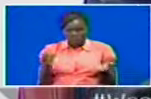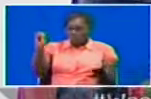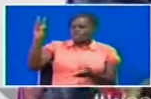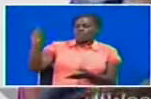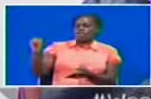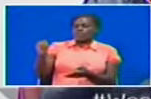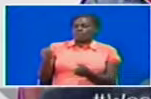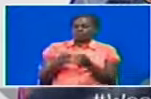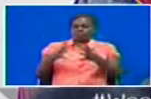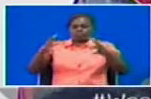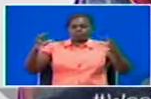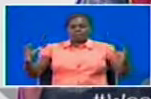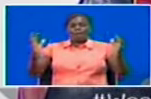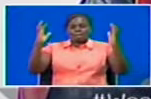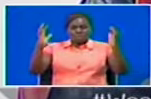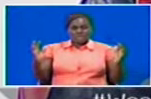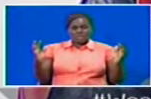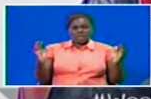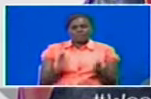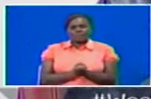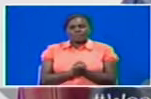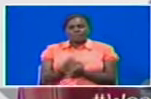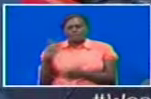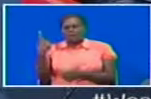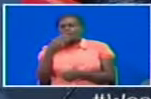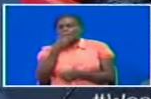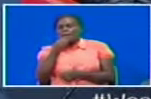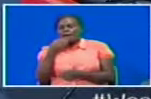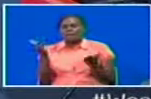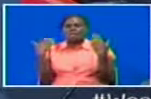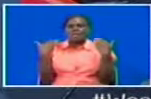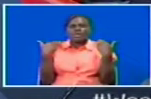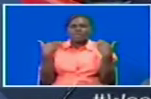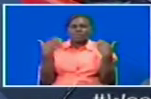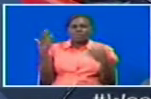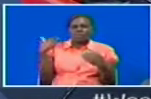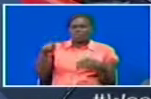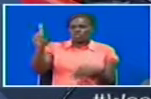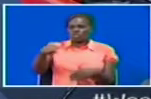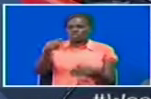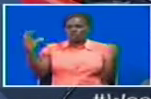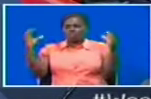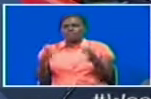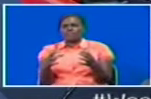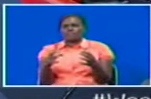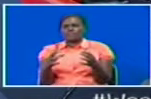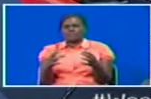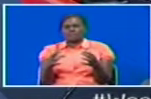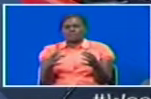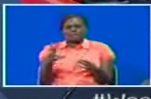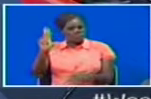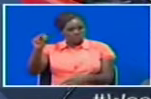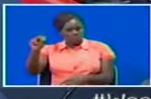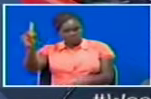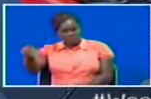ODM has grown. It's a giant now. There's a gentleman in Meru who's left ODM saying that it is the wrong party in that region for this time. That